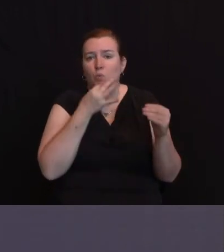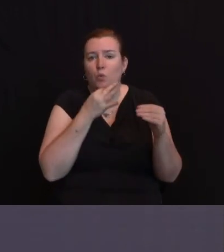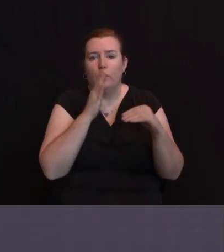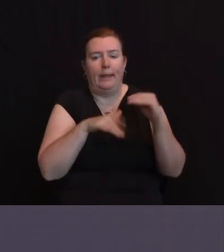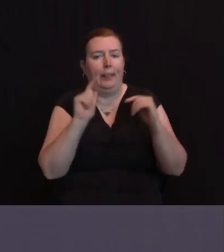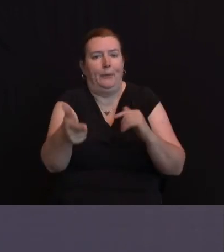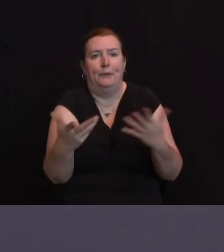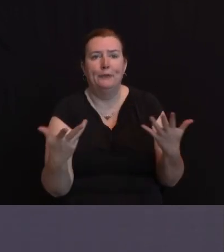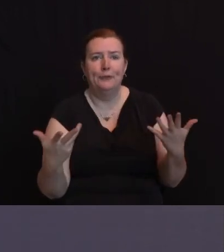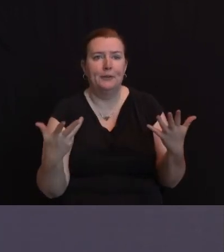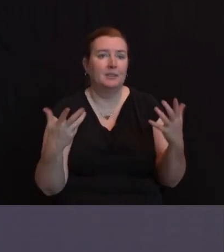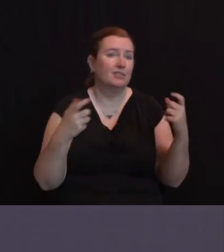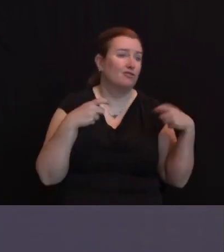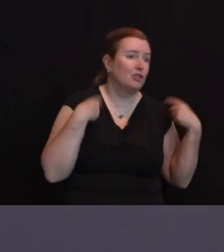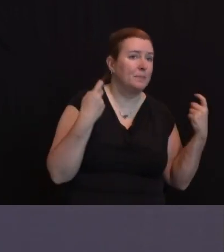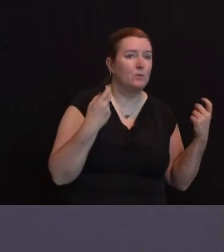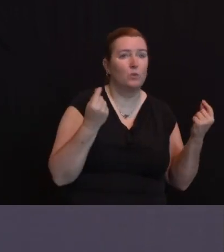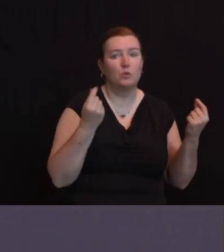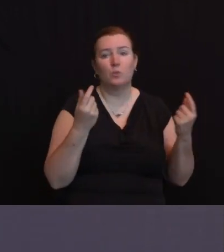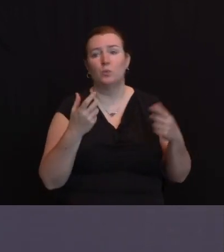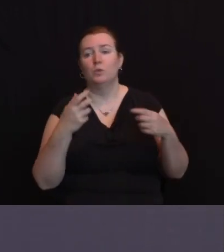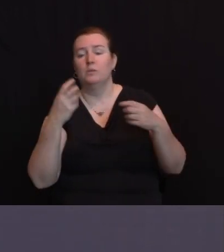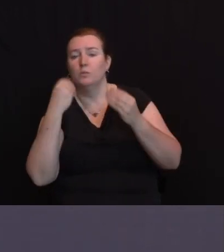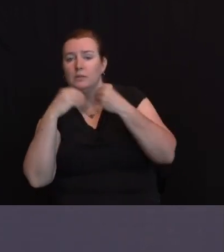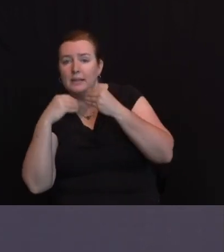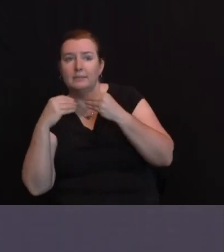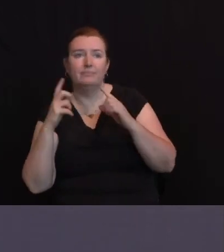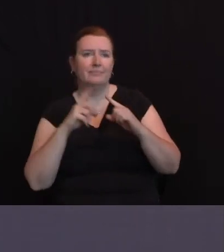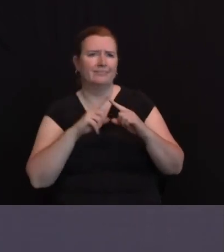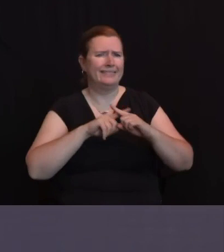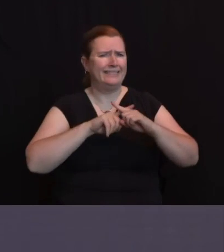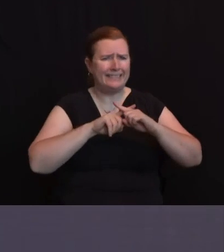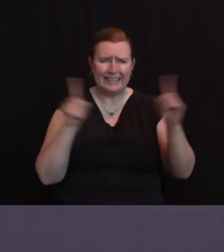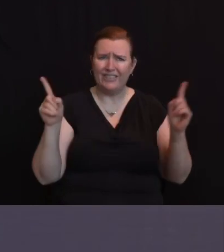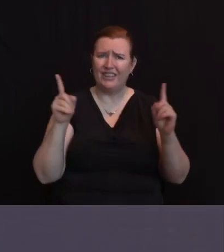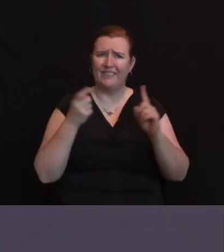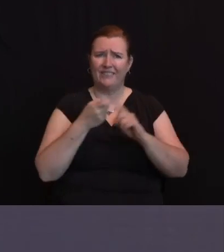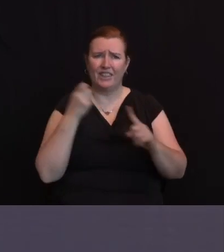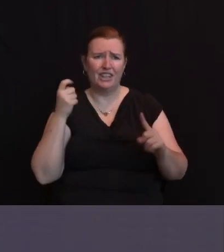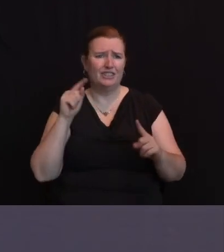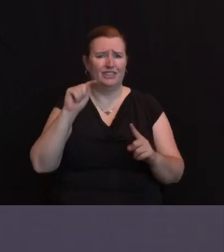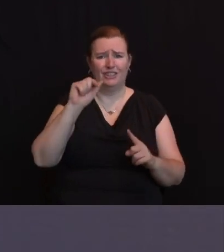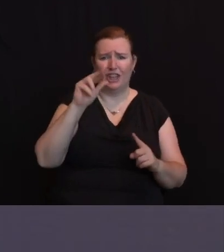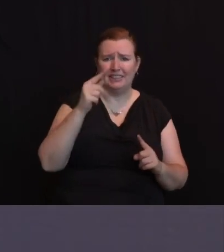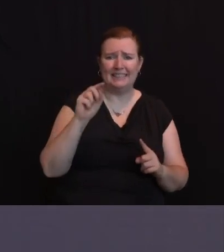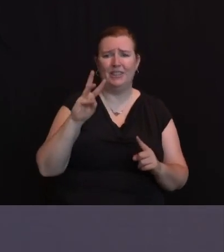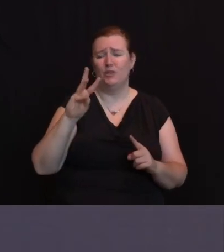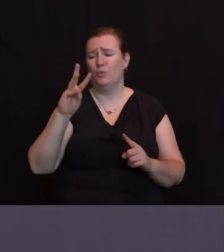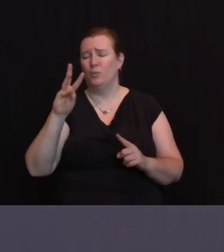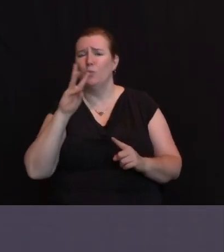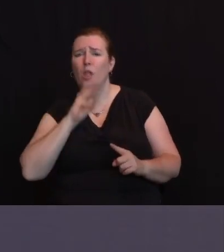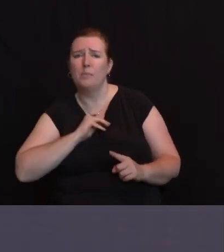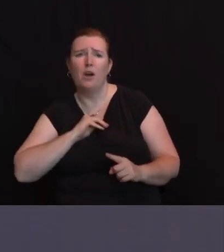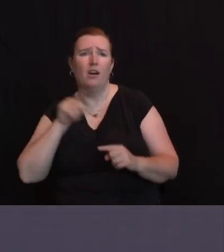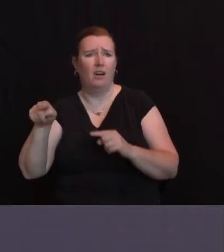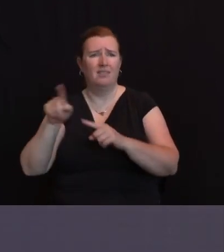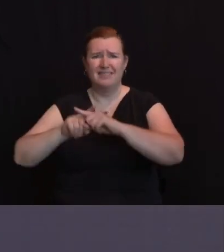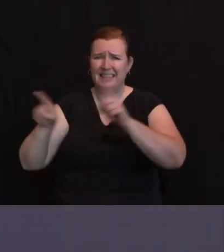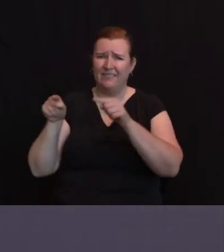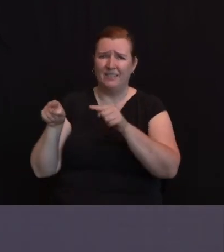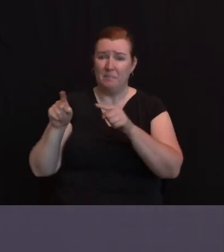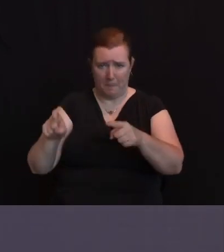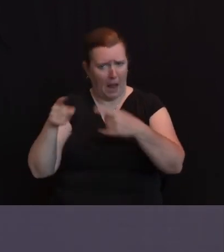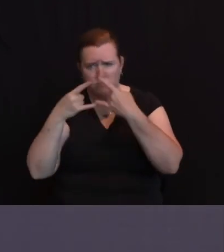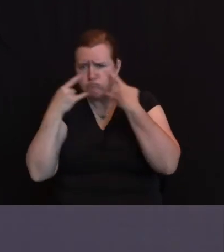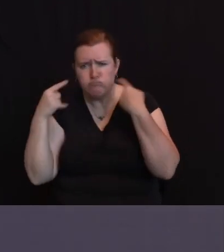diner are different than the nature of what you do in a big box store. In a big box store, you have to keep your mask on the whole